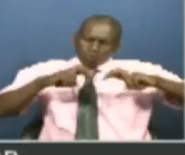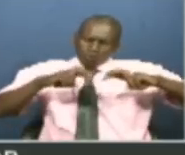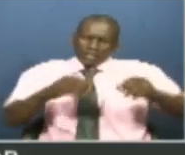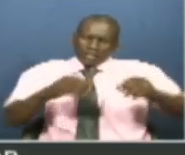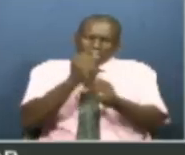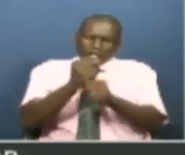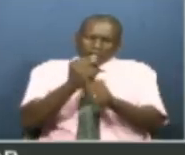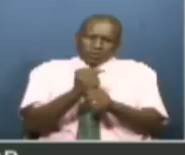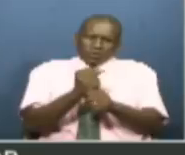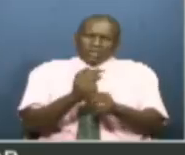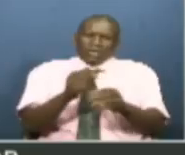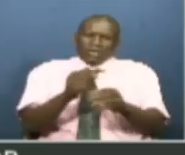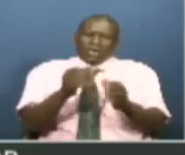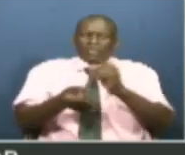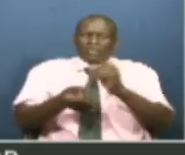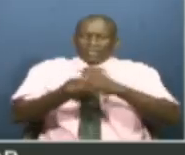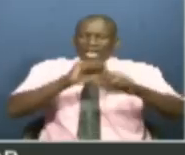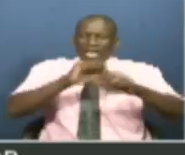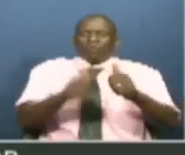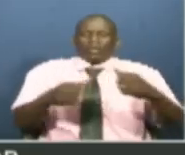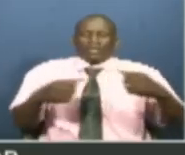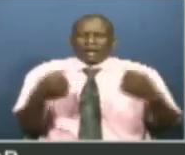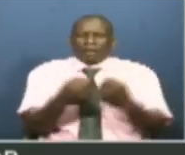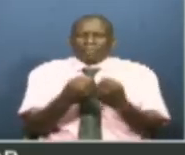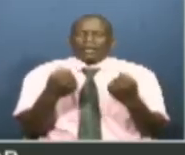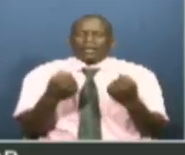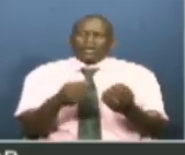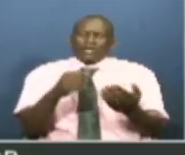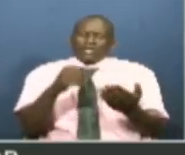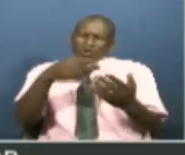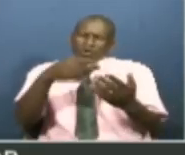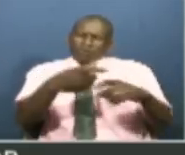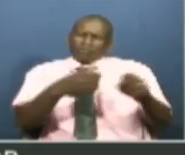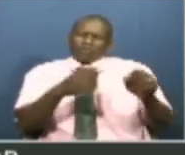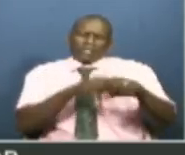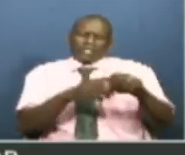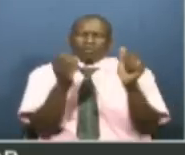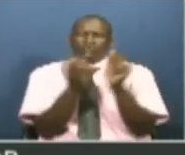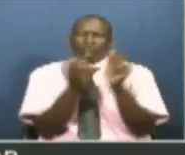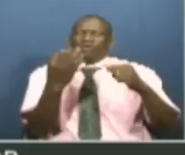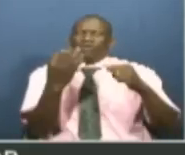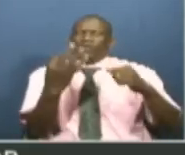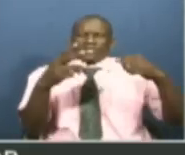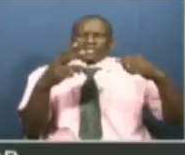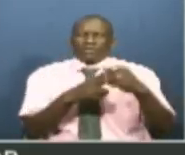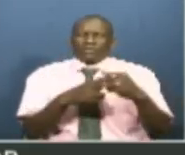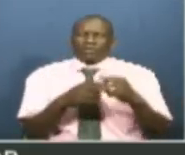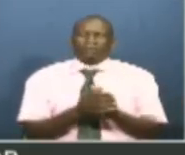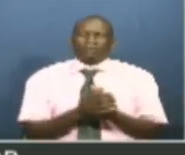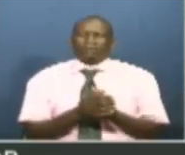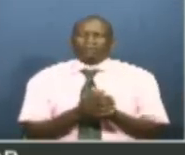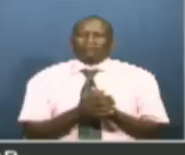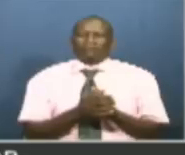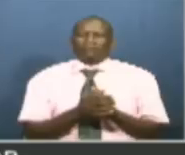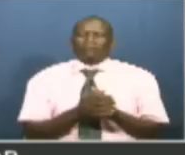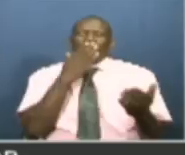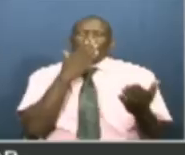functions and the activities that happened from 12:37.